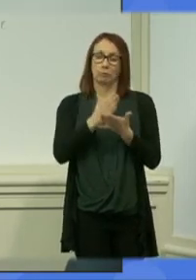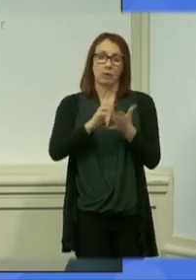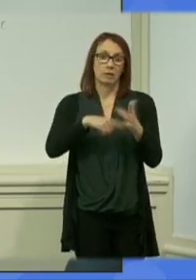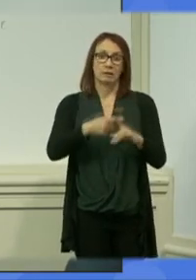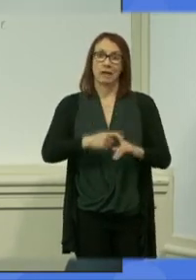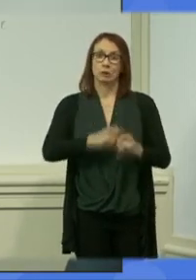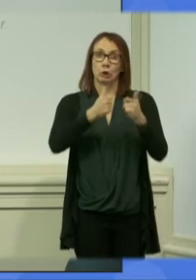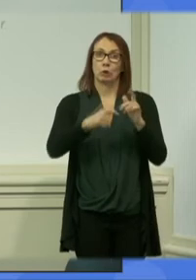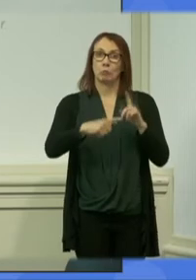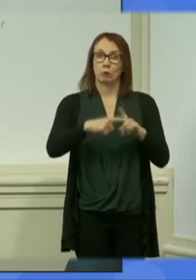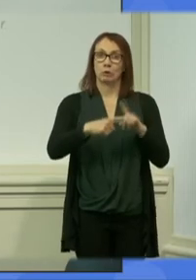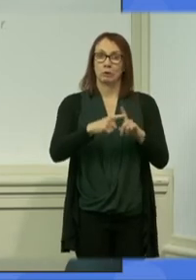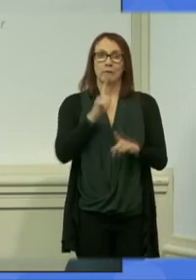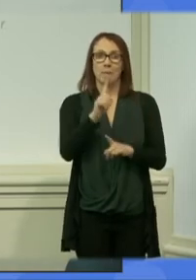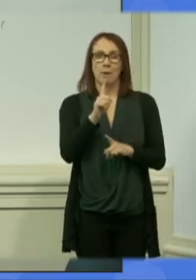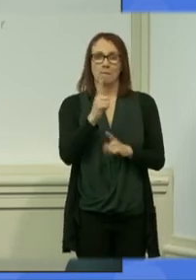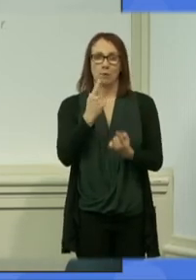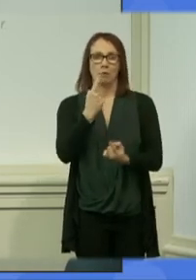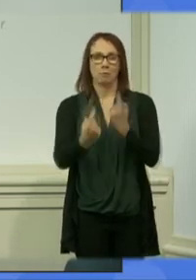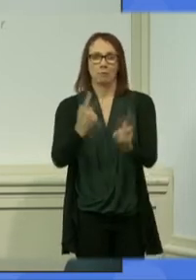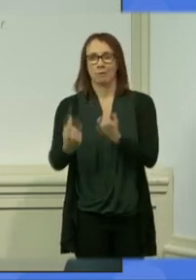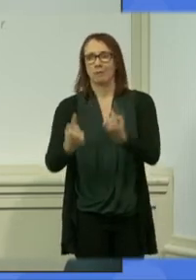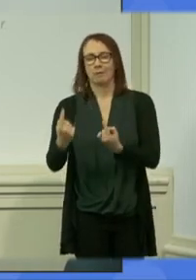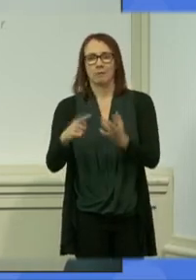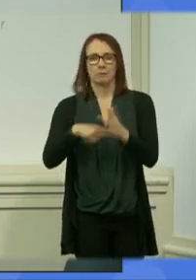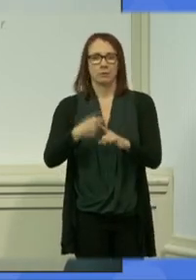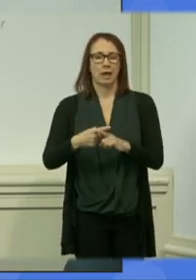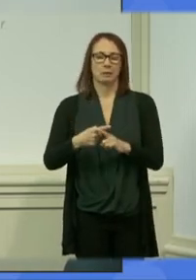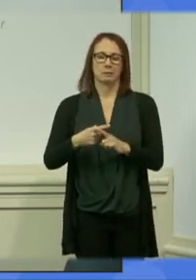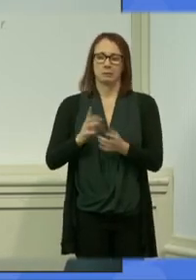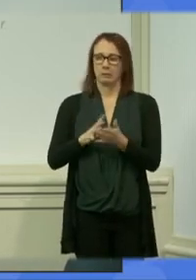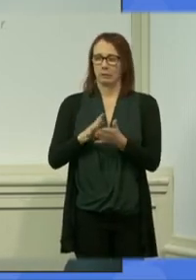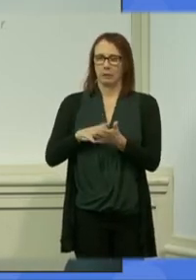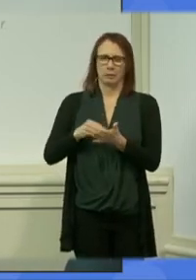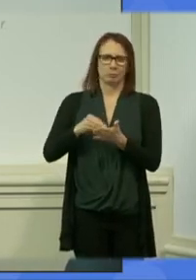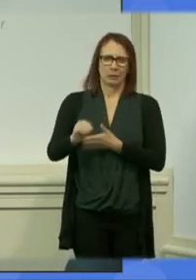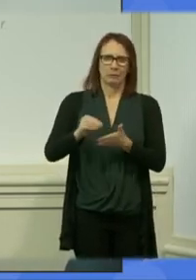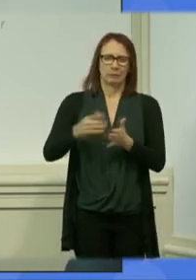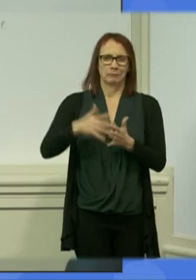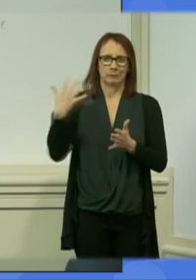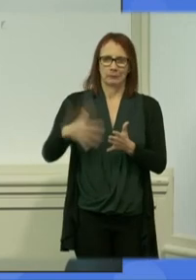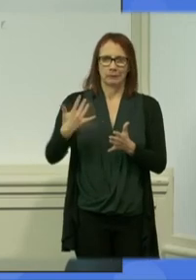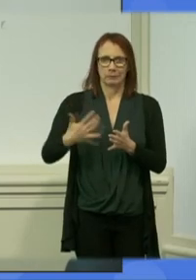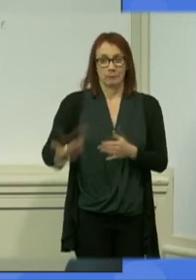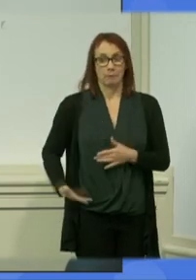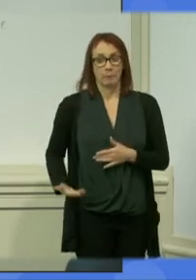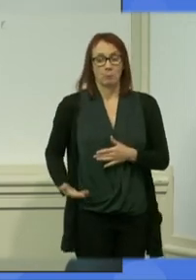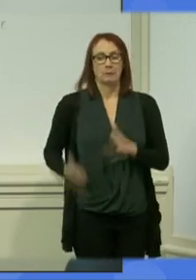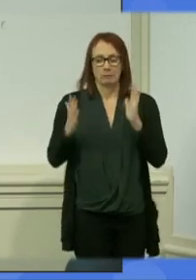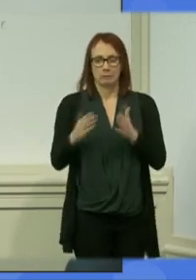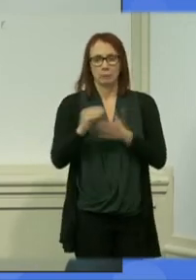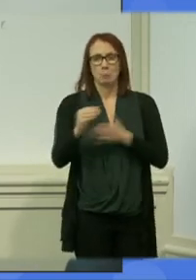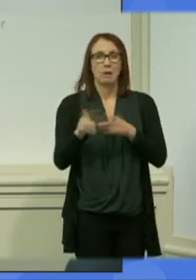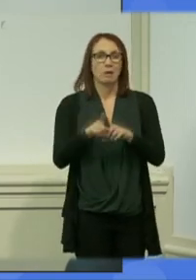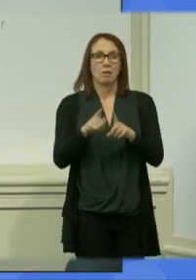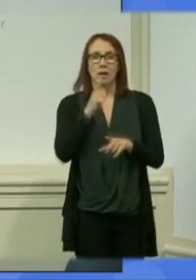thing, but equally for the individual, tax is often a cost. Particularly for businesses, it's a cost that has to be managed, like the